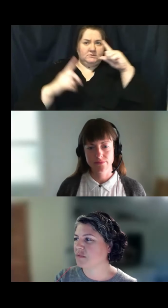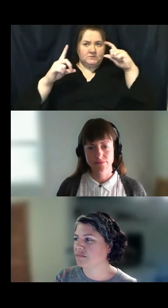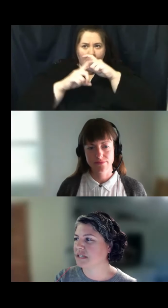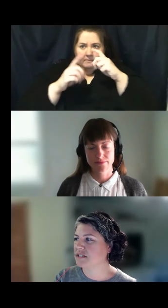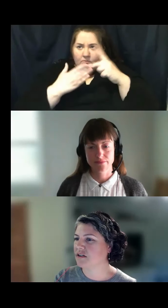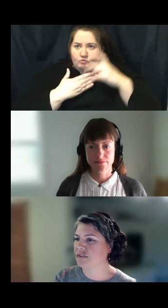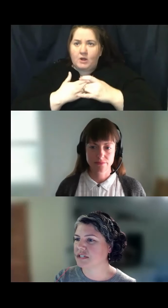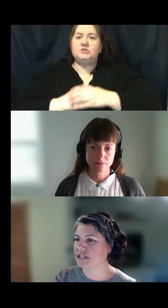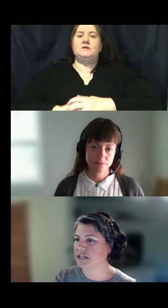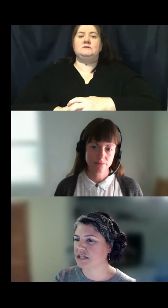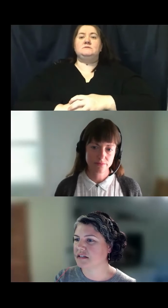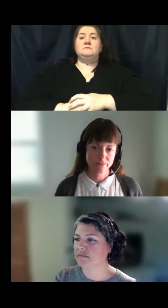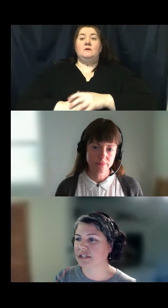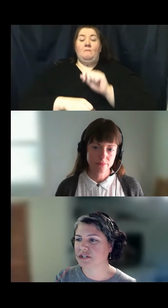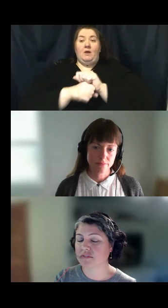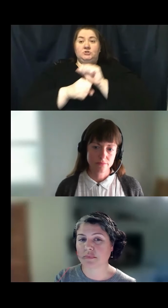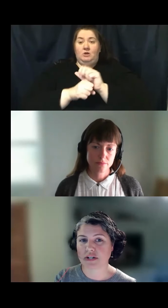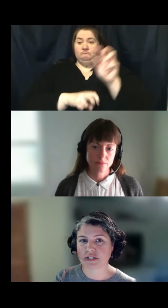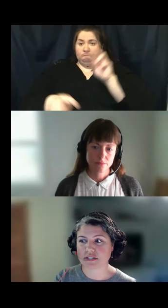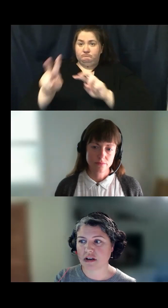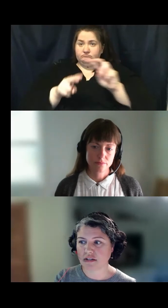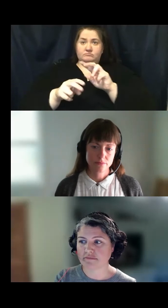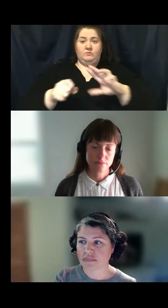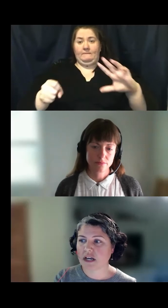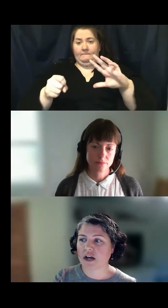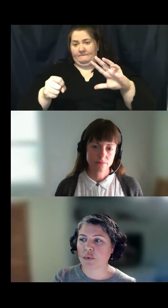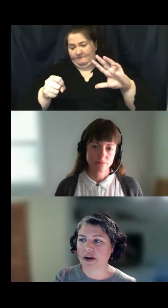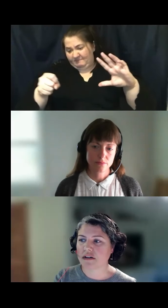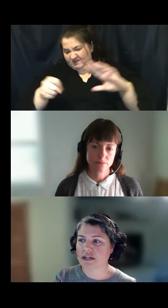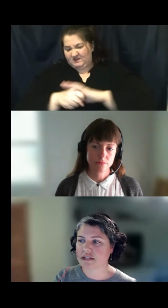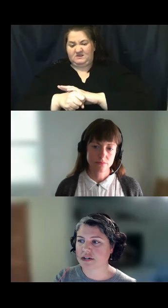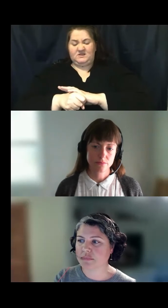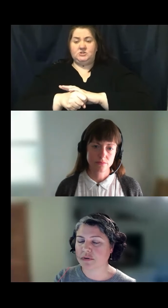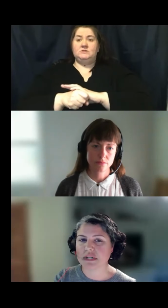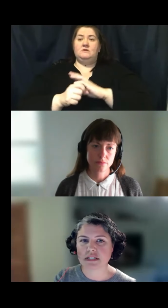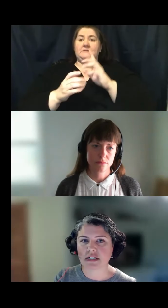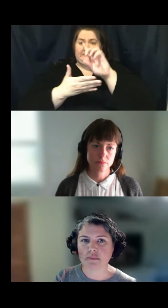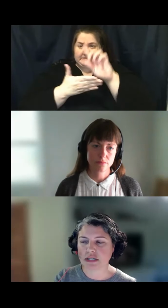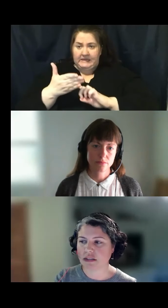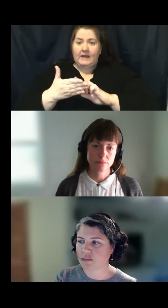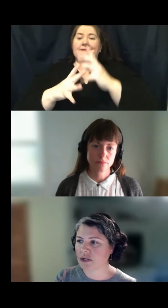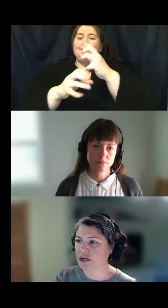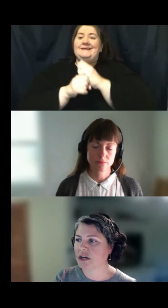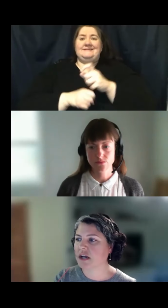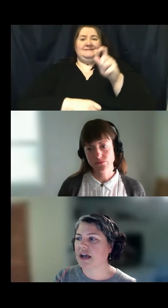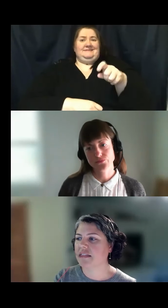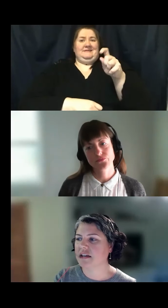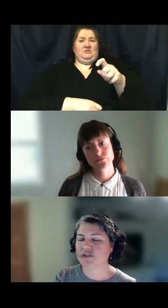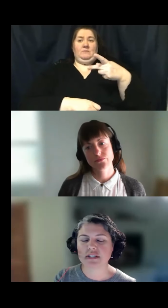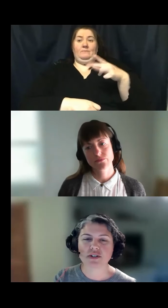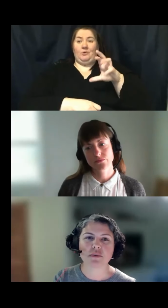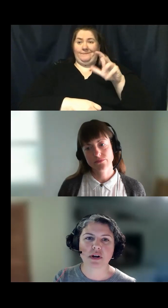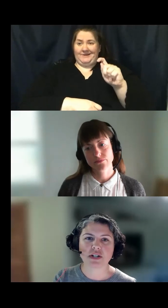My job will be to oversee the completion of the project design, acquire necessary permits to complete the work, and